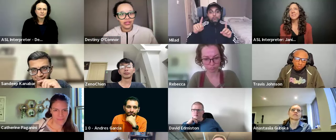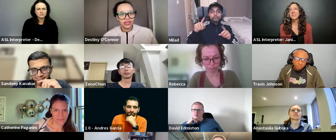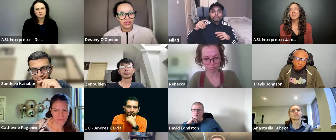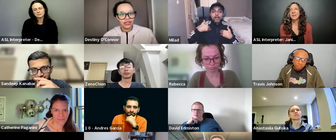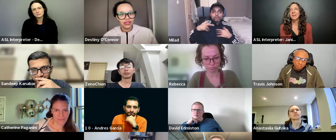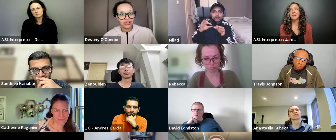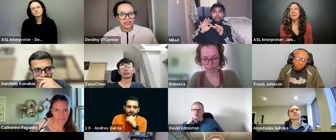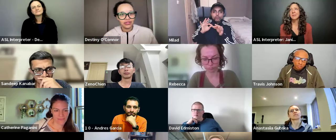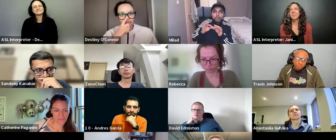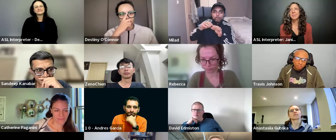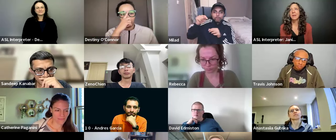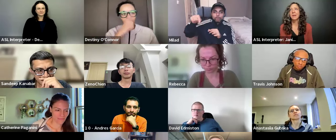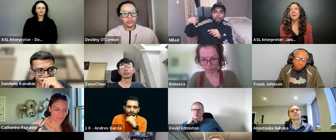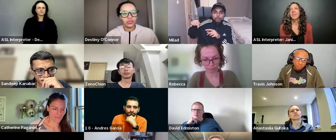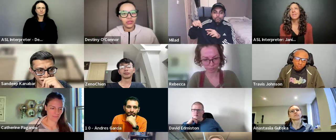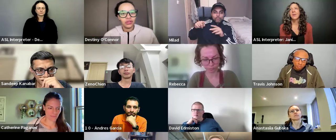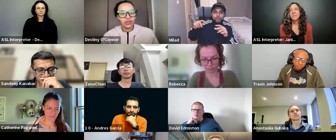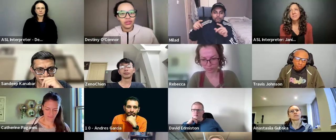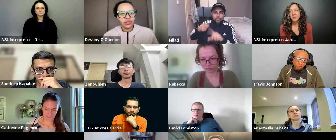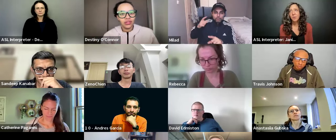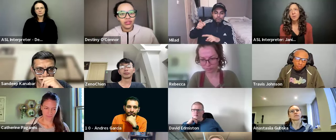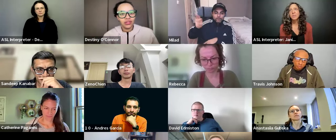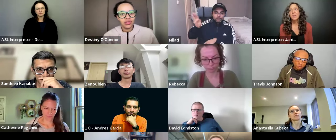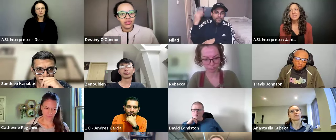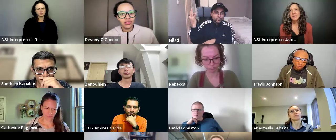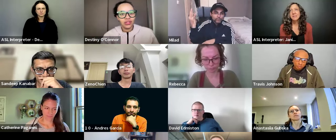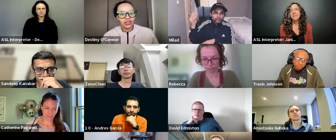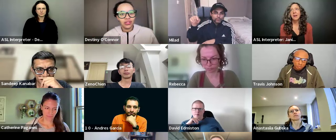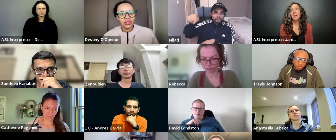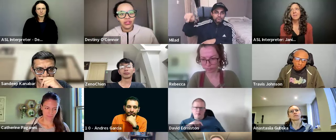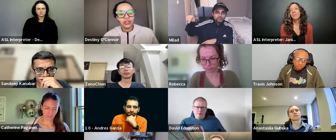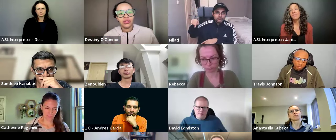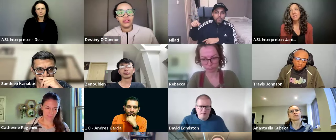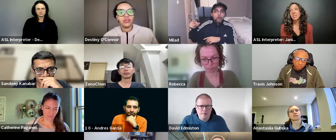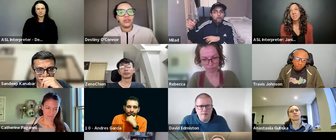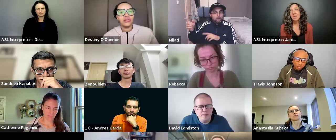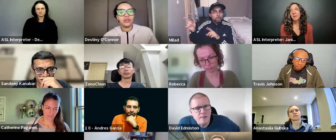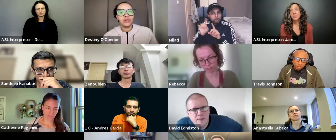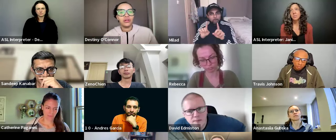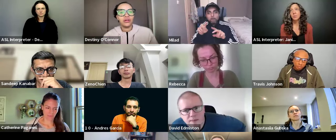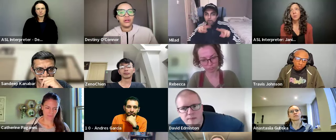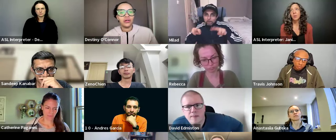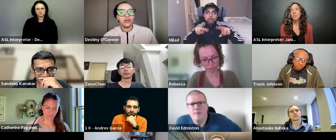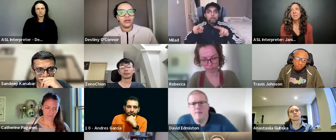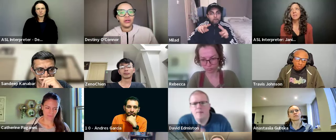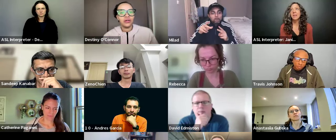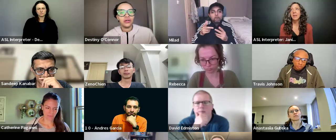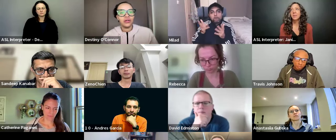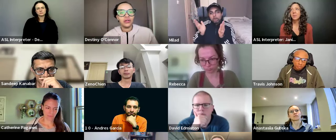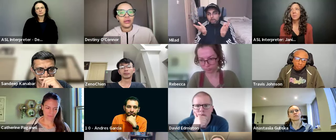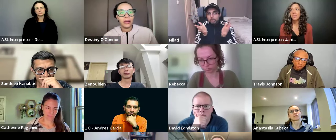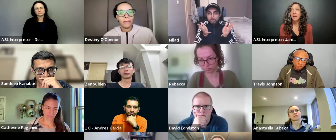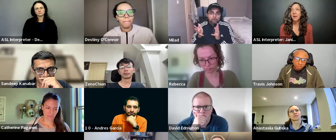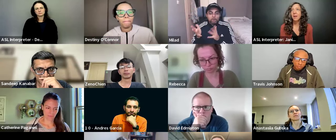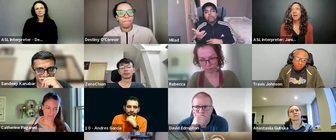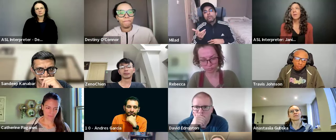It was a little different. There was interpreters present, French sign language interpreters, and